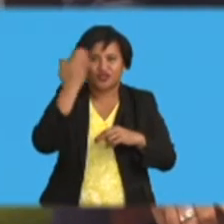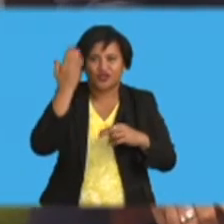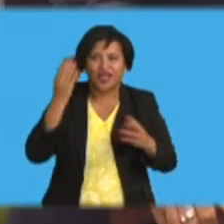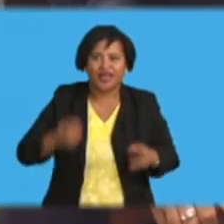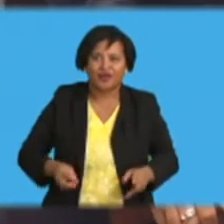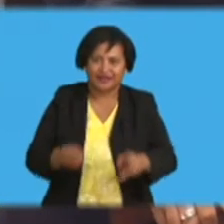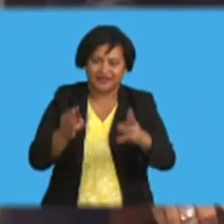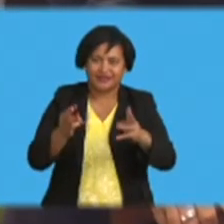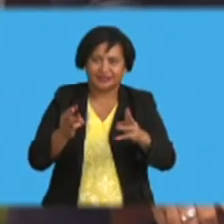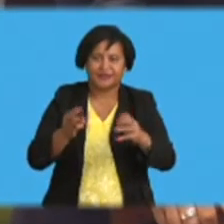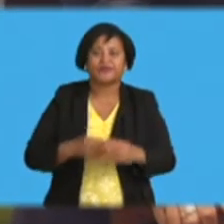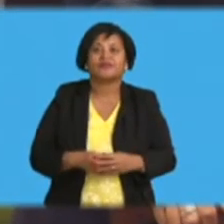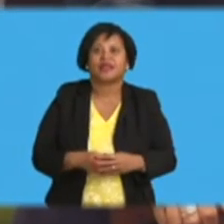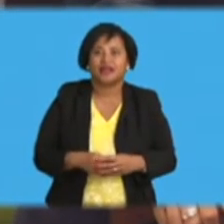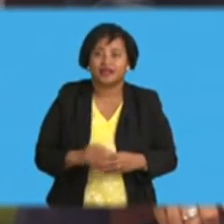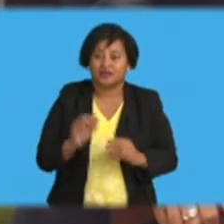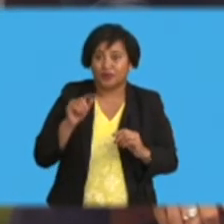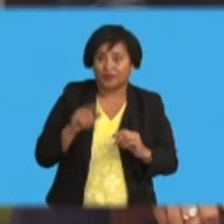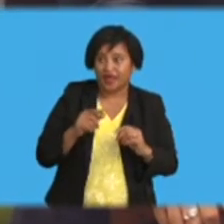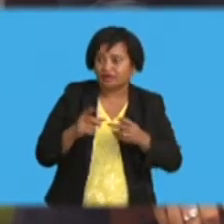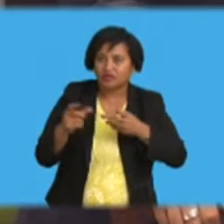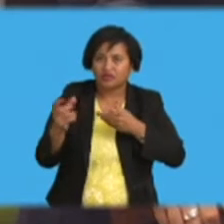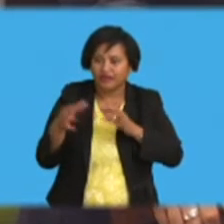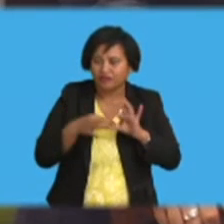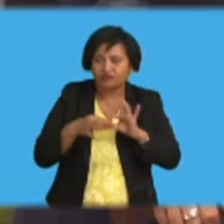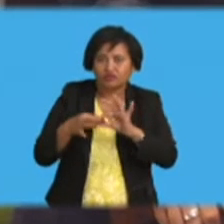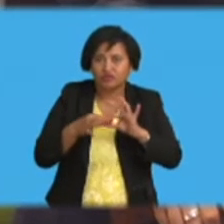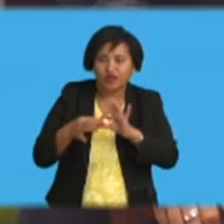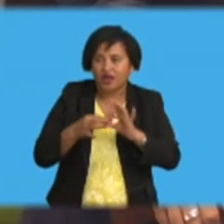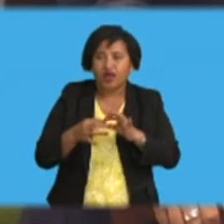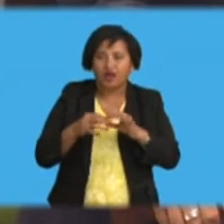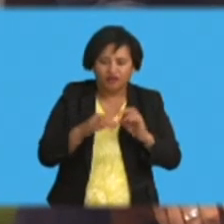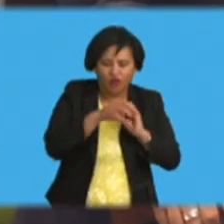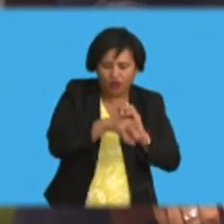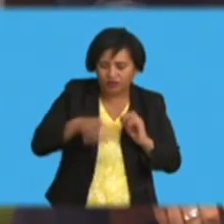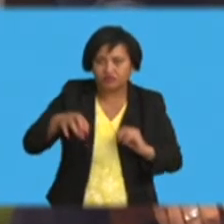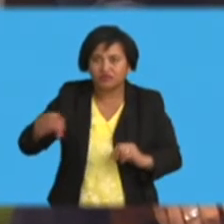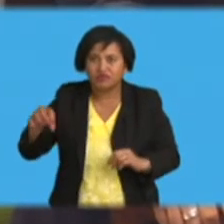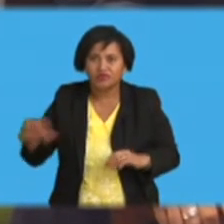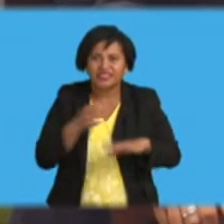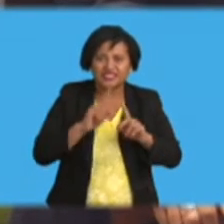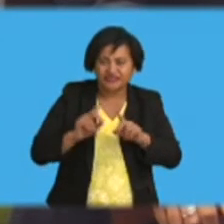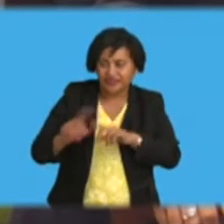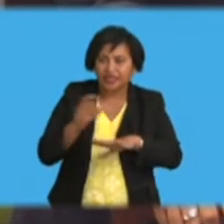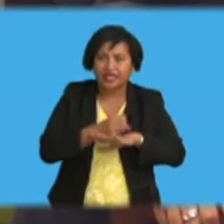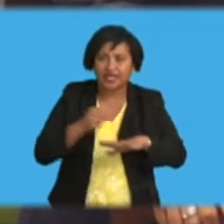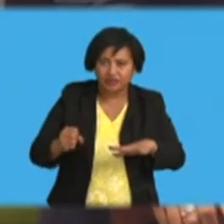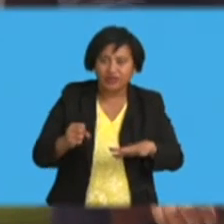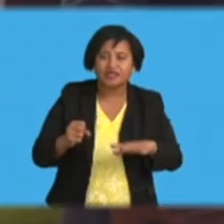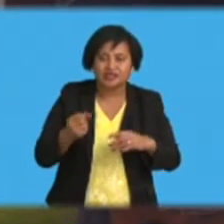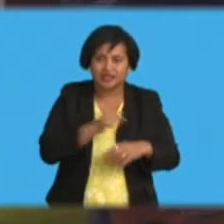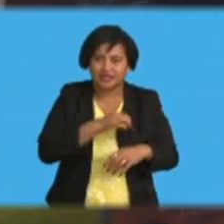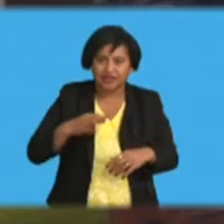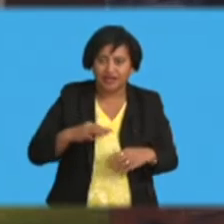national carrier. As a result of a collaborative approach between its main shareholder, management and staff, Fiji Airways is now one of only